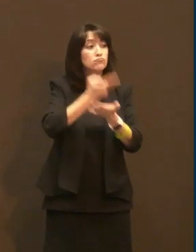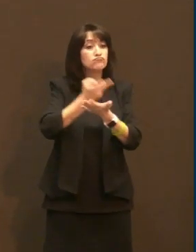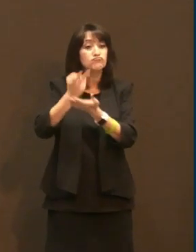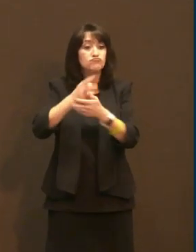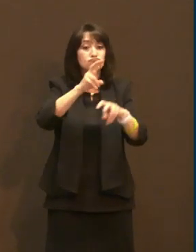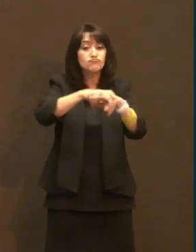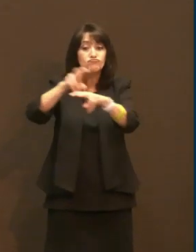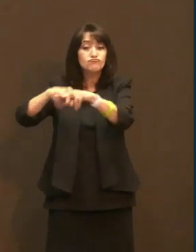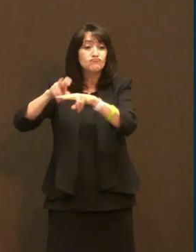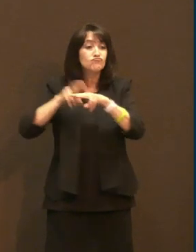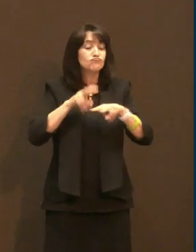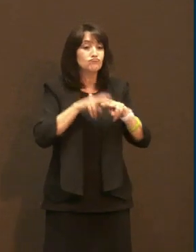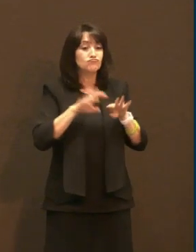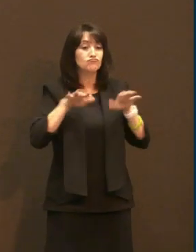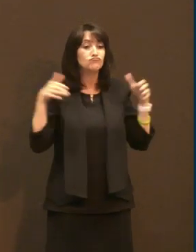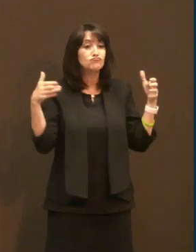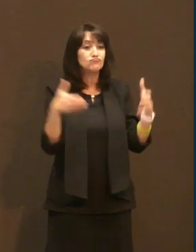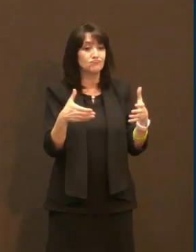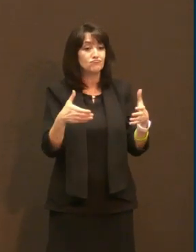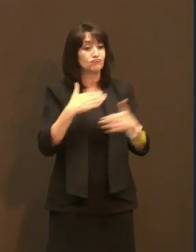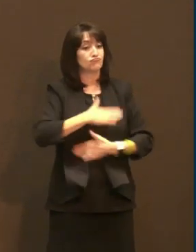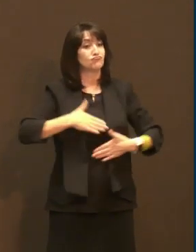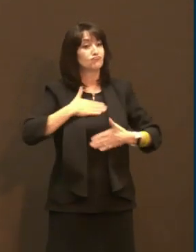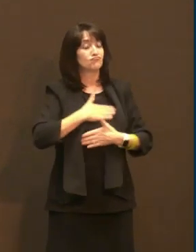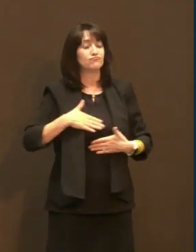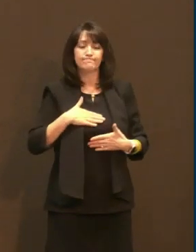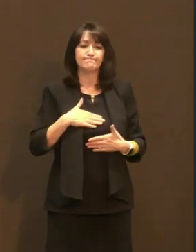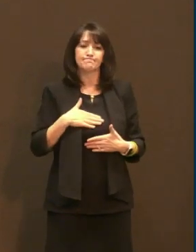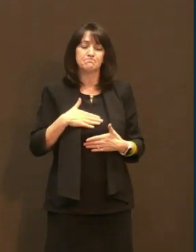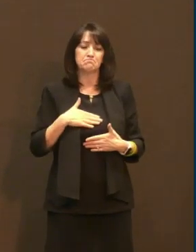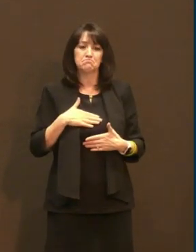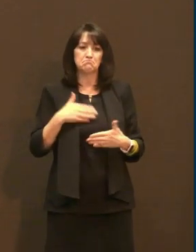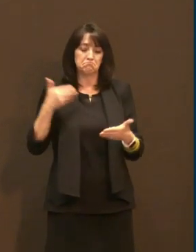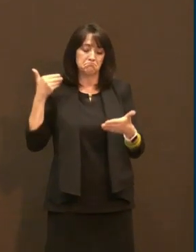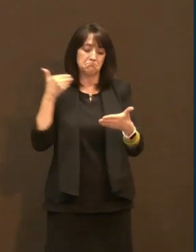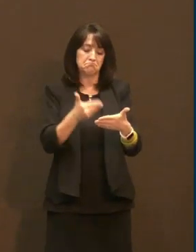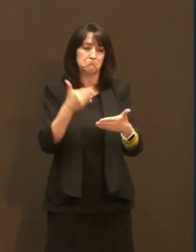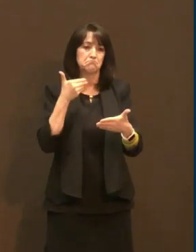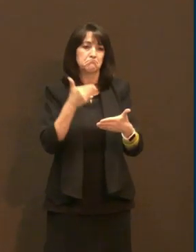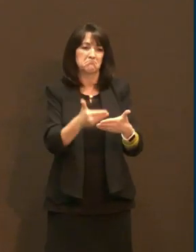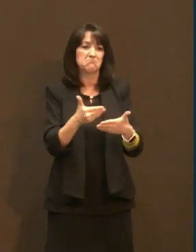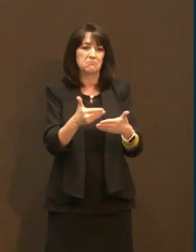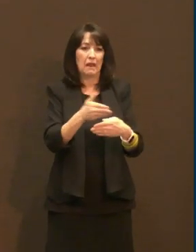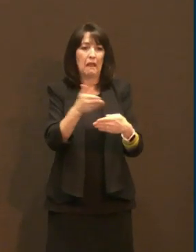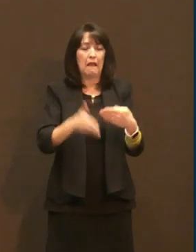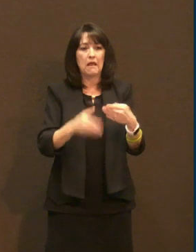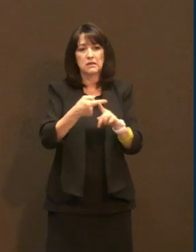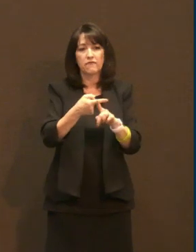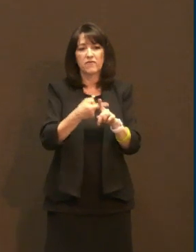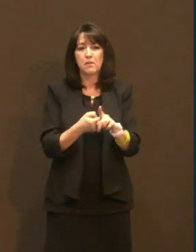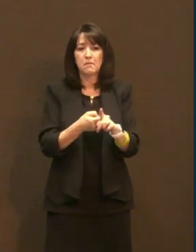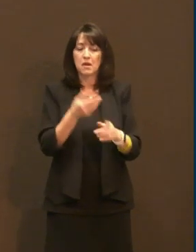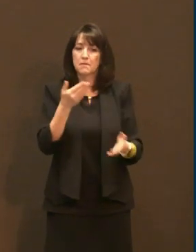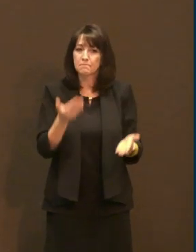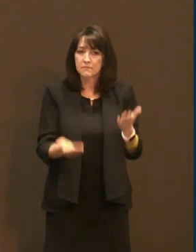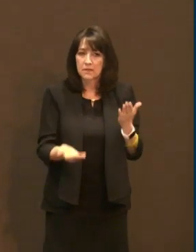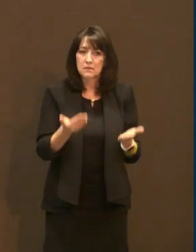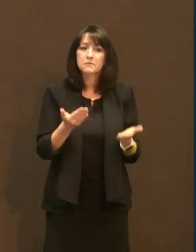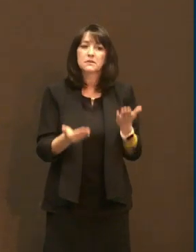kind of the best estimate of when that might occur. And that consistent with what I saw in the